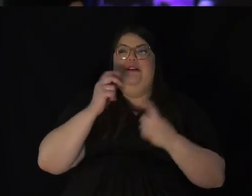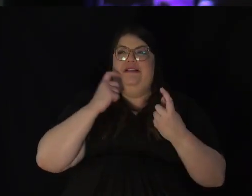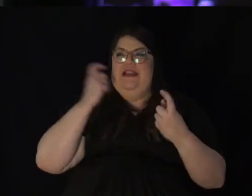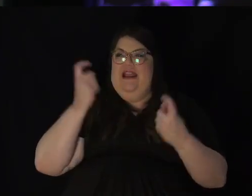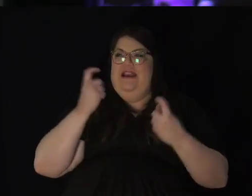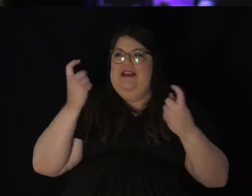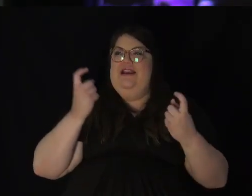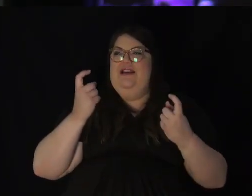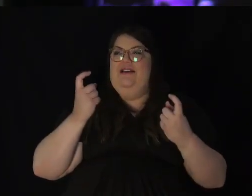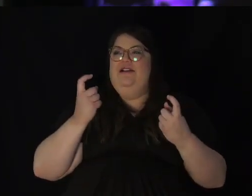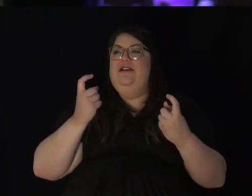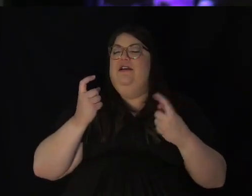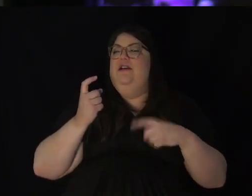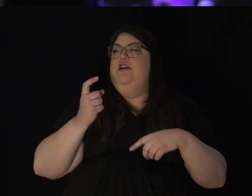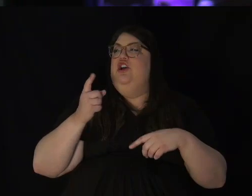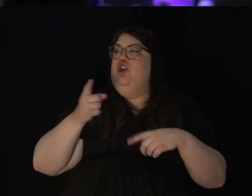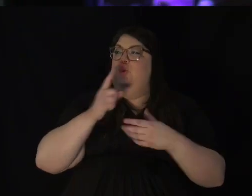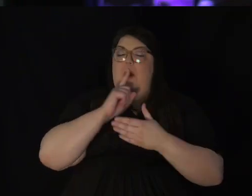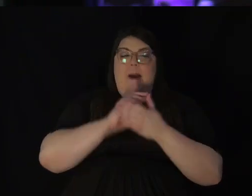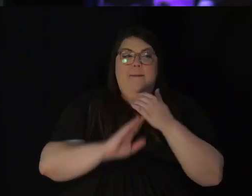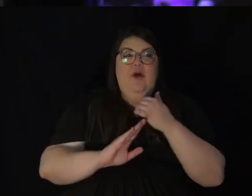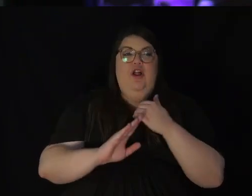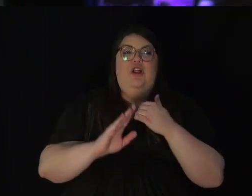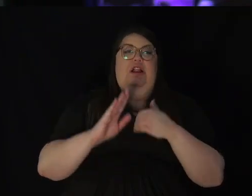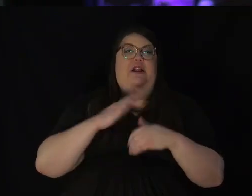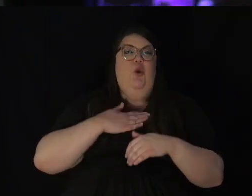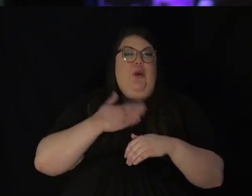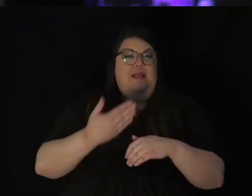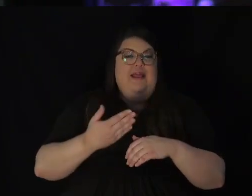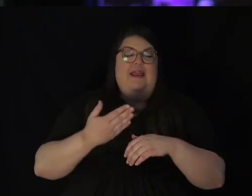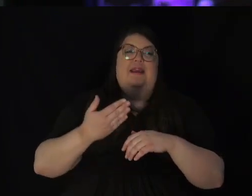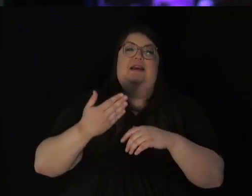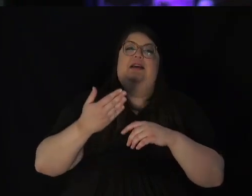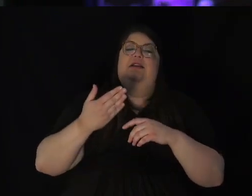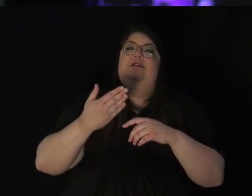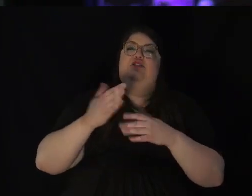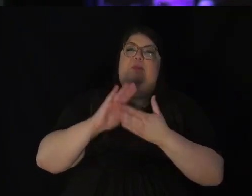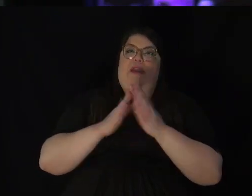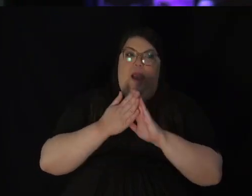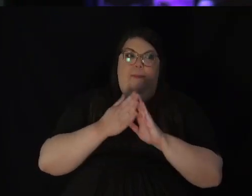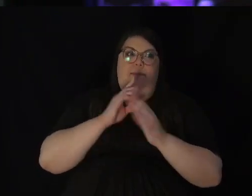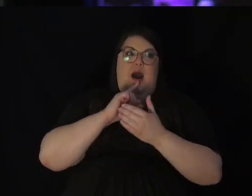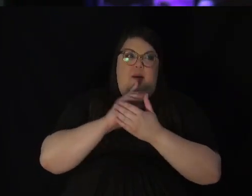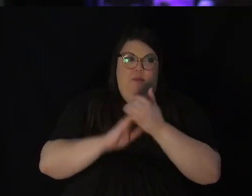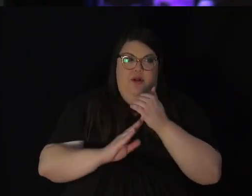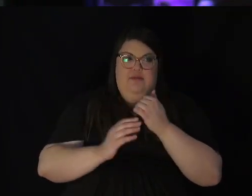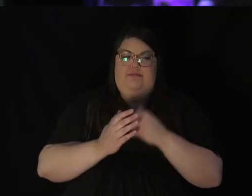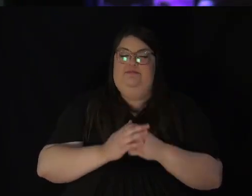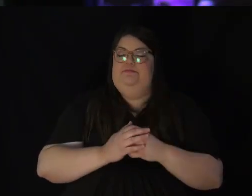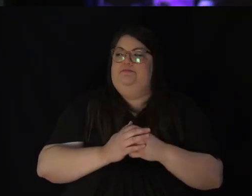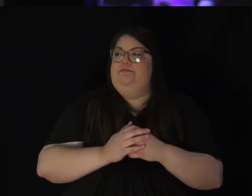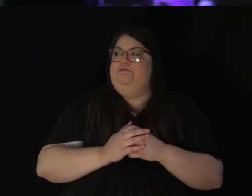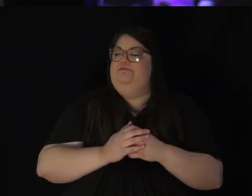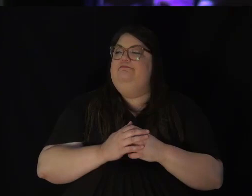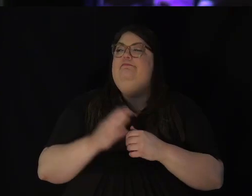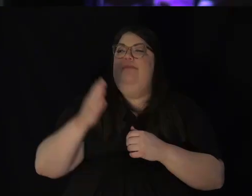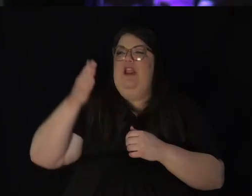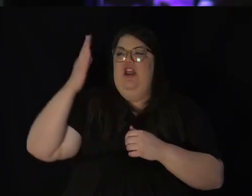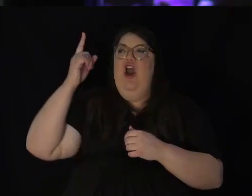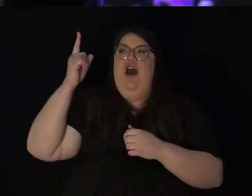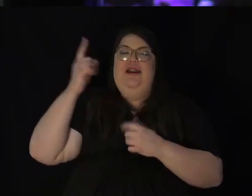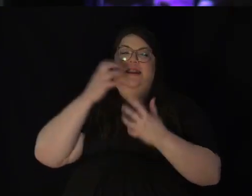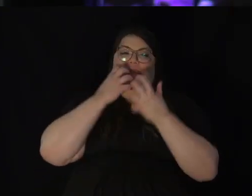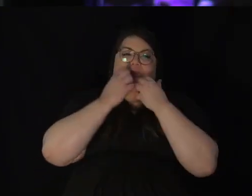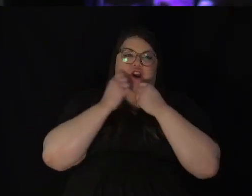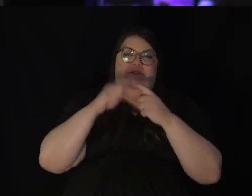make and we decide? Are you humble? Are you willing to come to a place of humility? God cares about